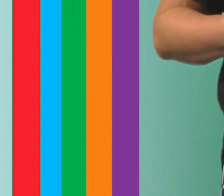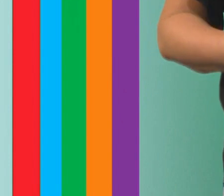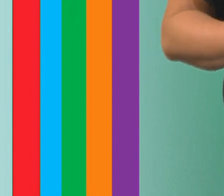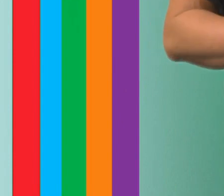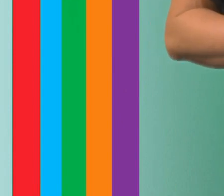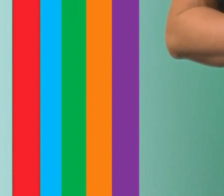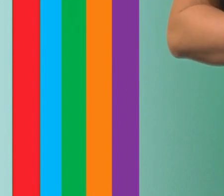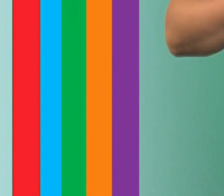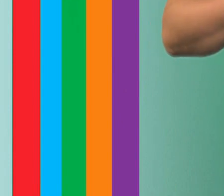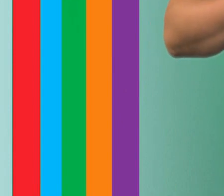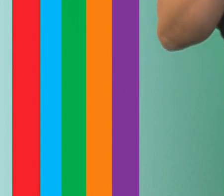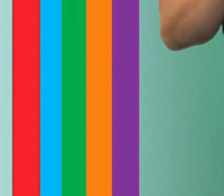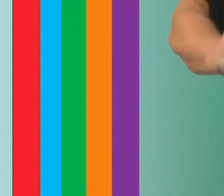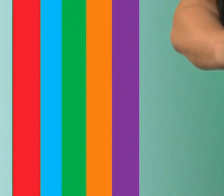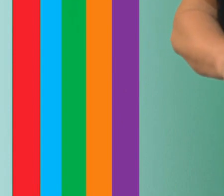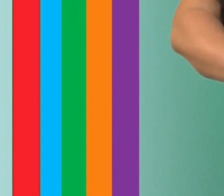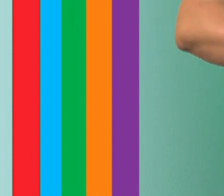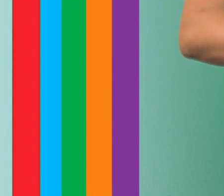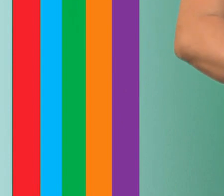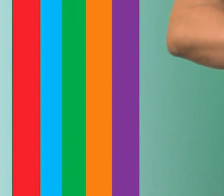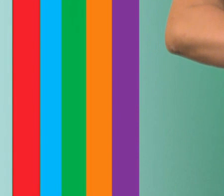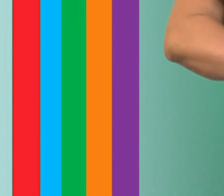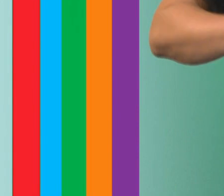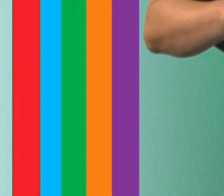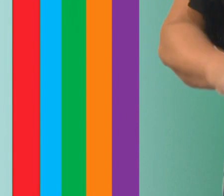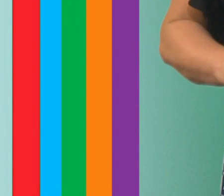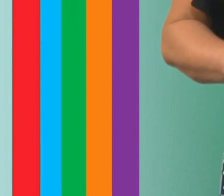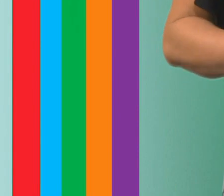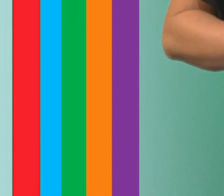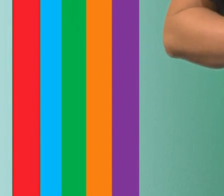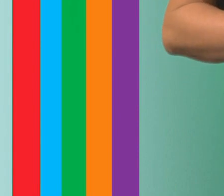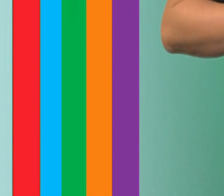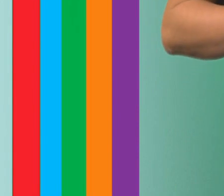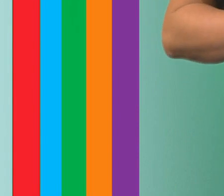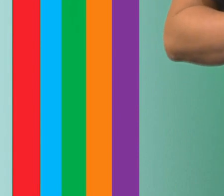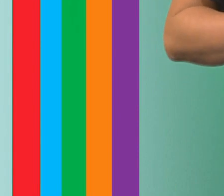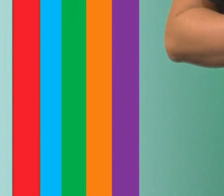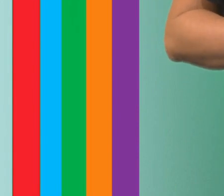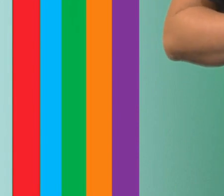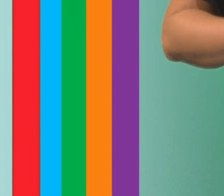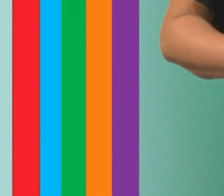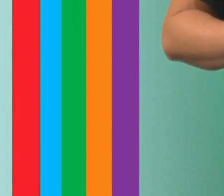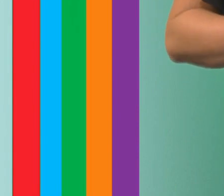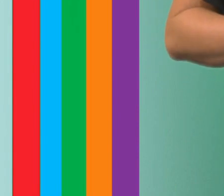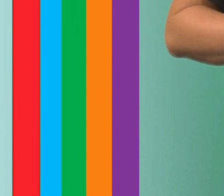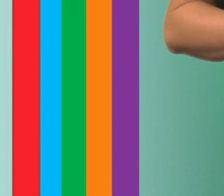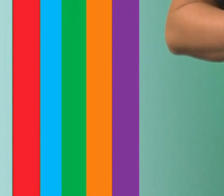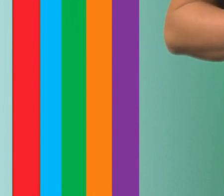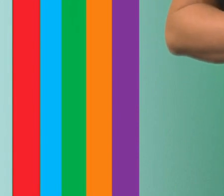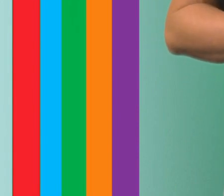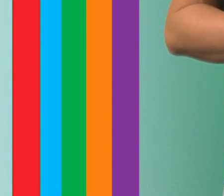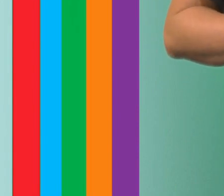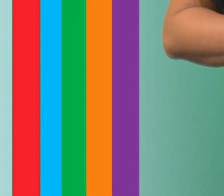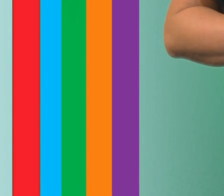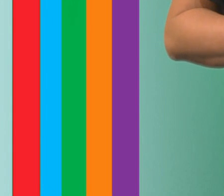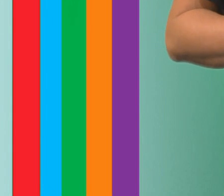home or at school? I have 3 bins, one for paper, cardboard and plastic bottles, one for food scraps and tea bags, and another